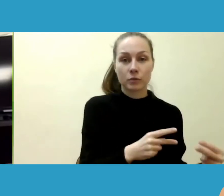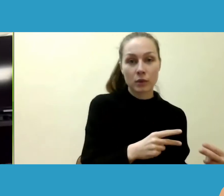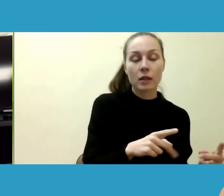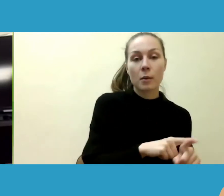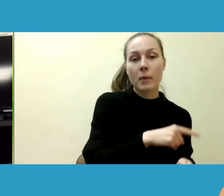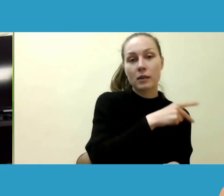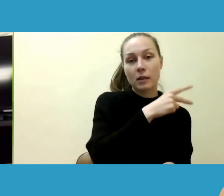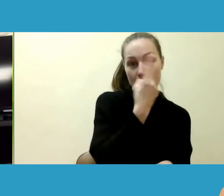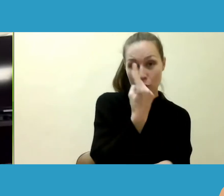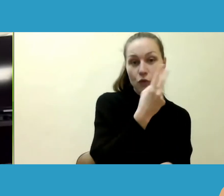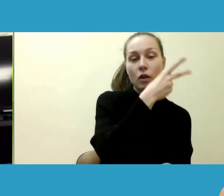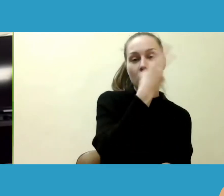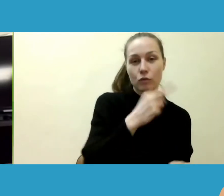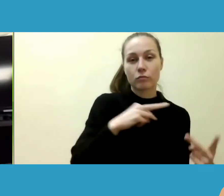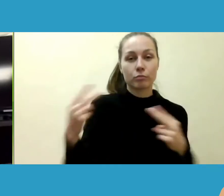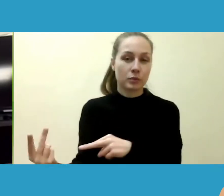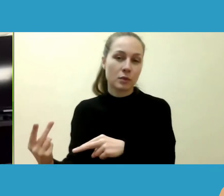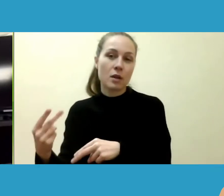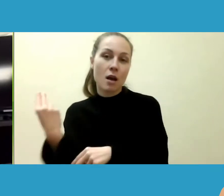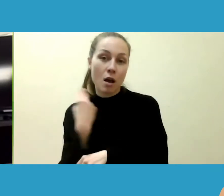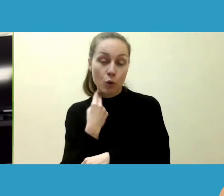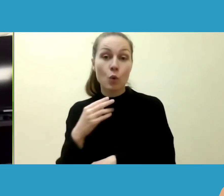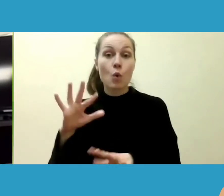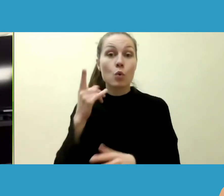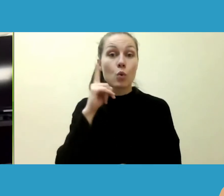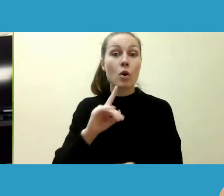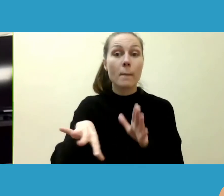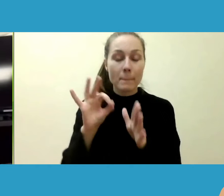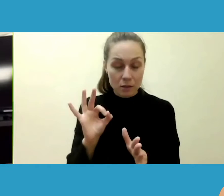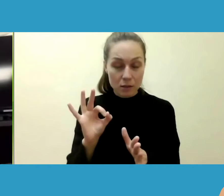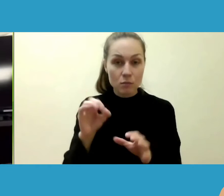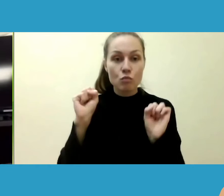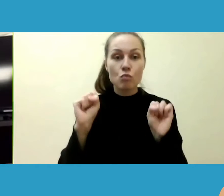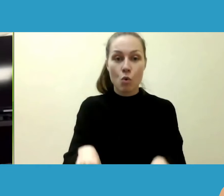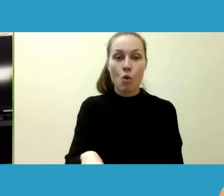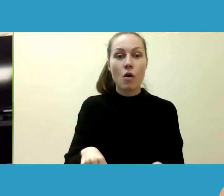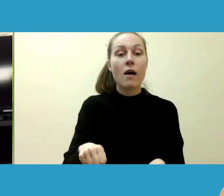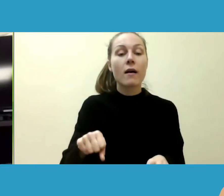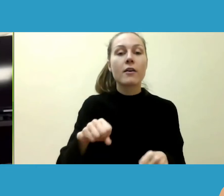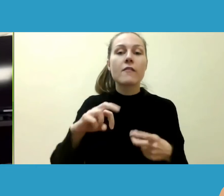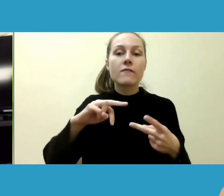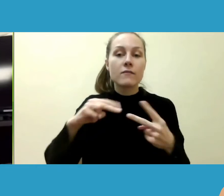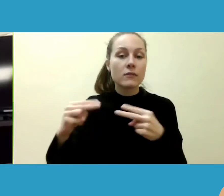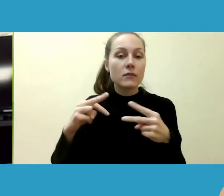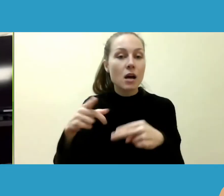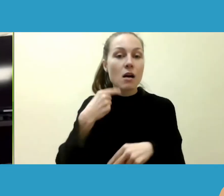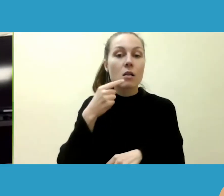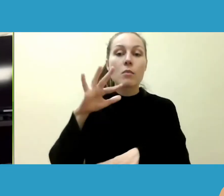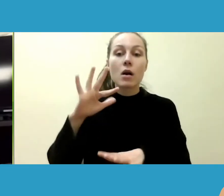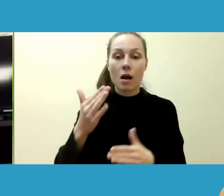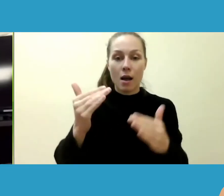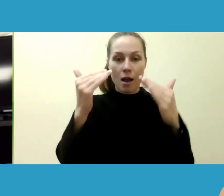into Lithuanian and from Lithuanian into the English language. So if you want to choose the language, you have